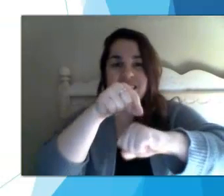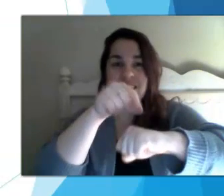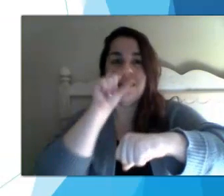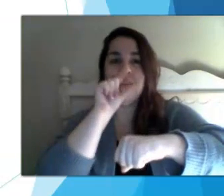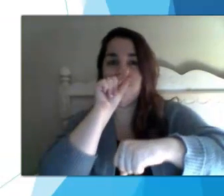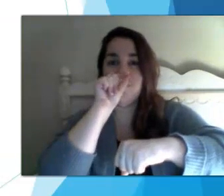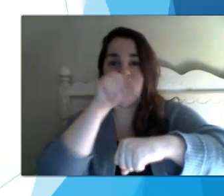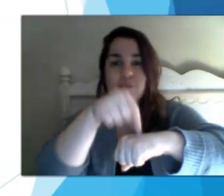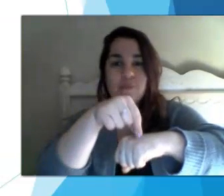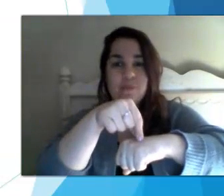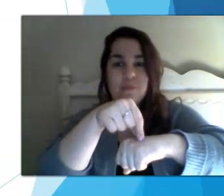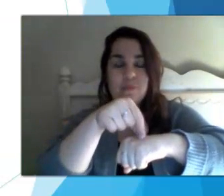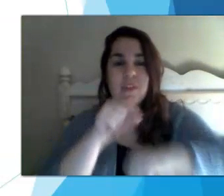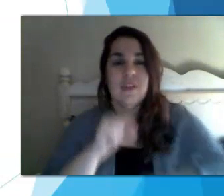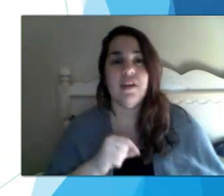Chicken.